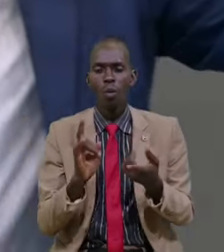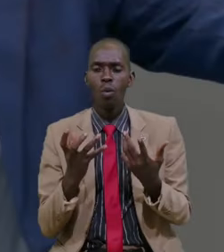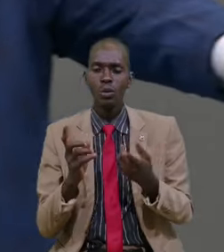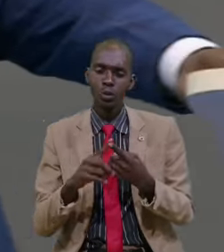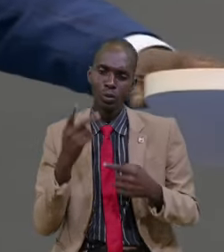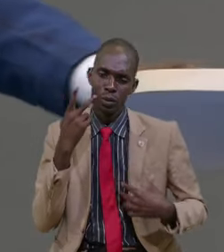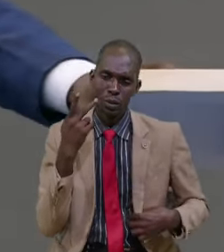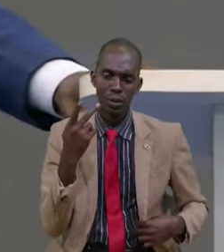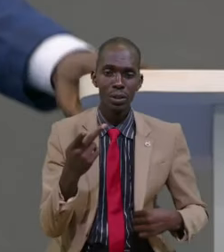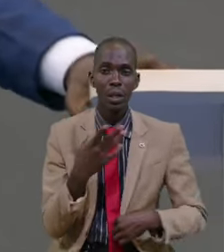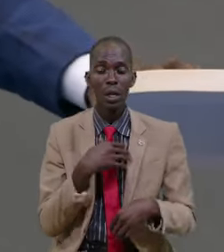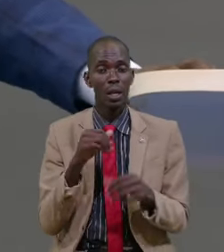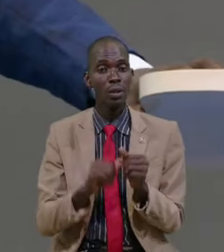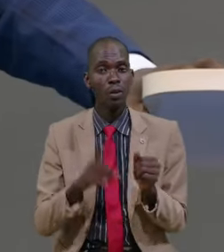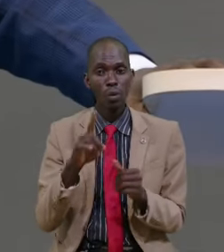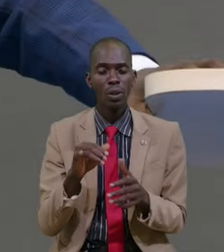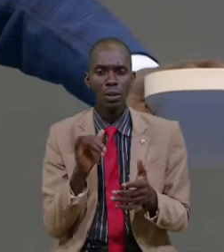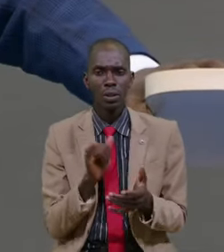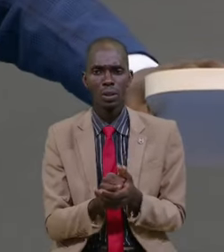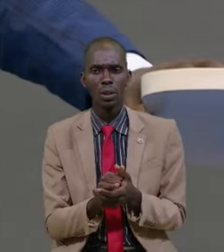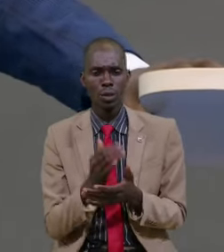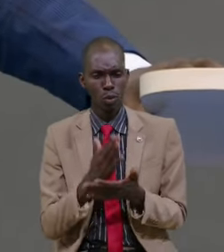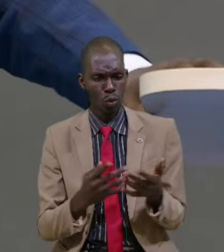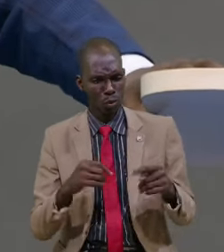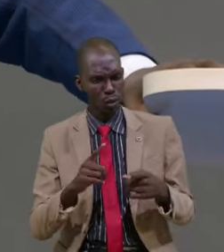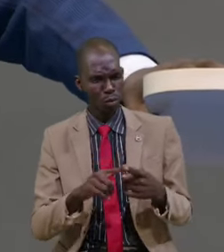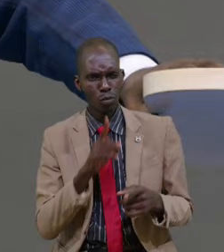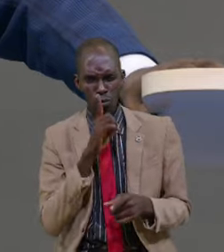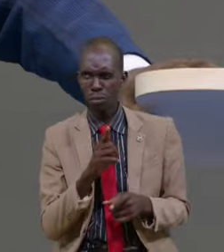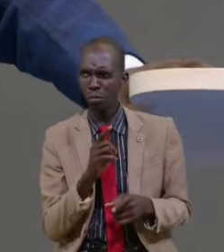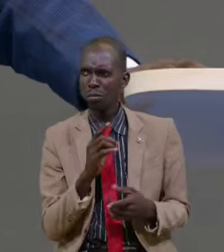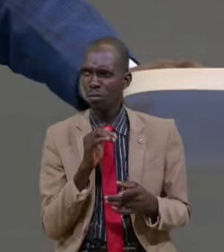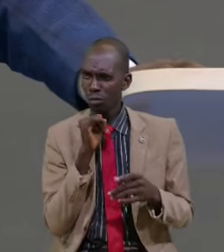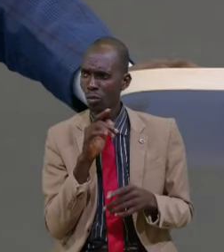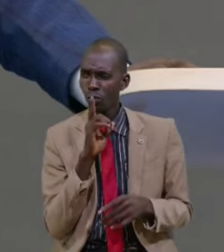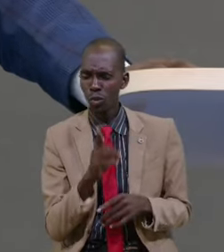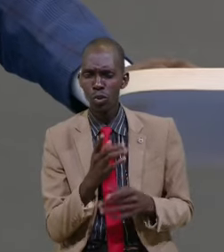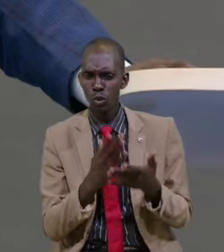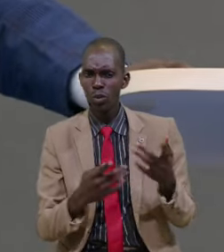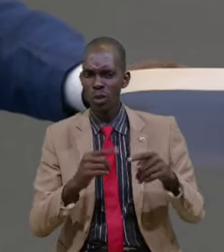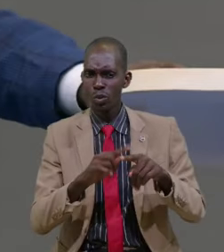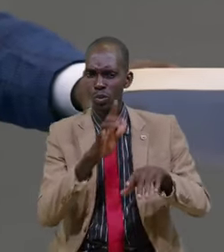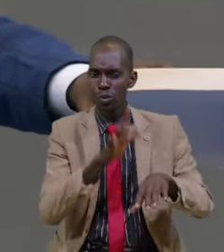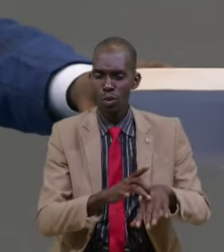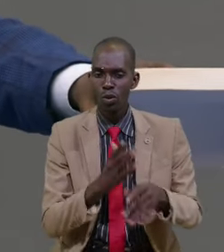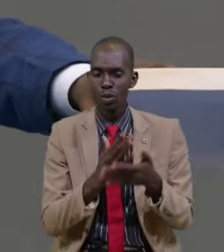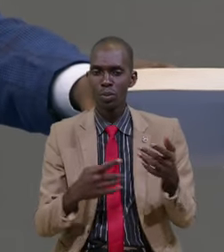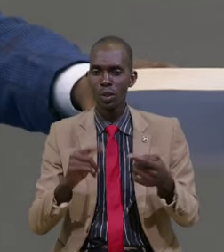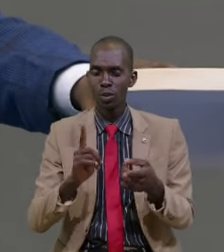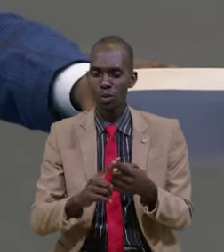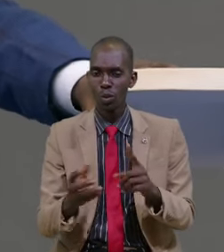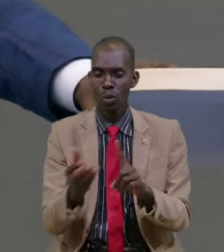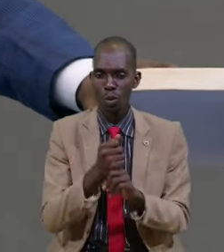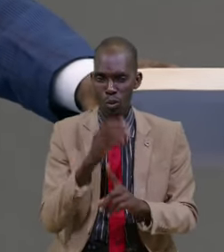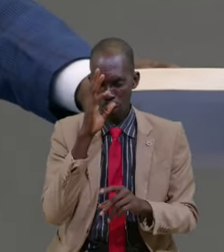And everyone that came, some tried to touch him, some tried to handle him, some tried to pinch him, some tried